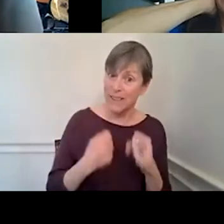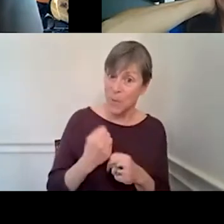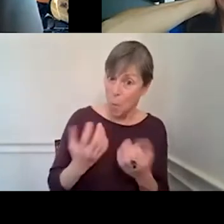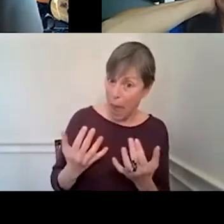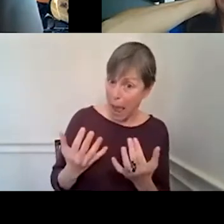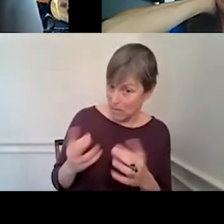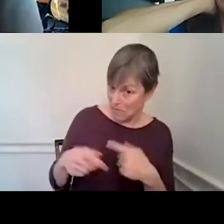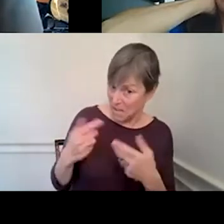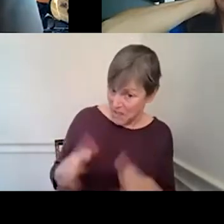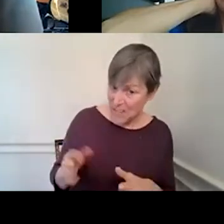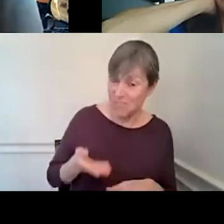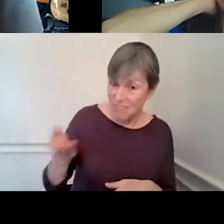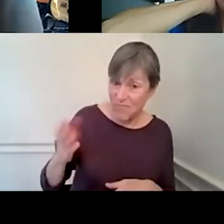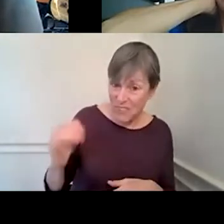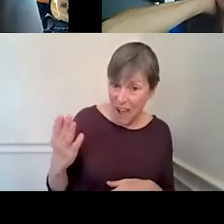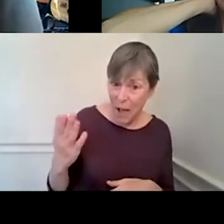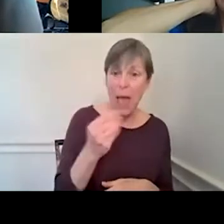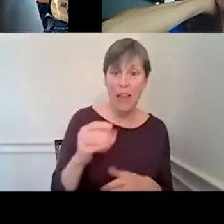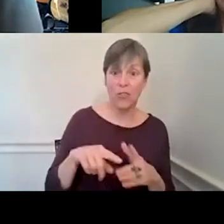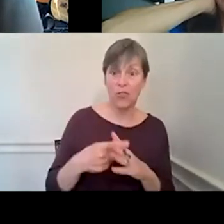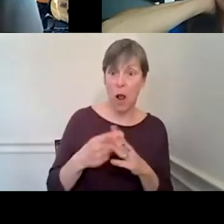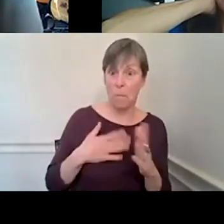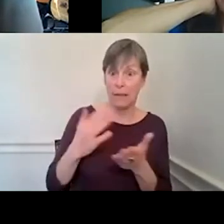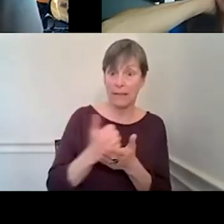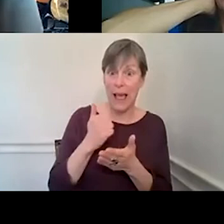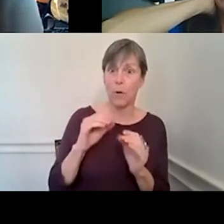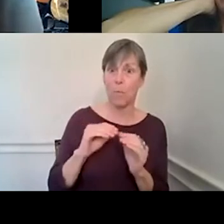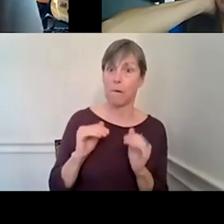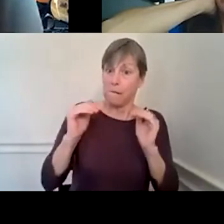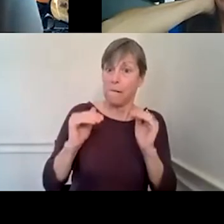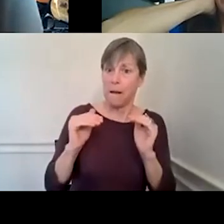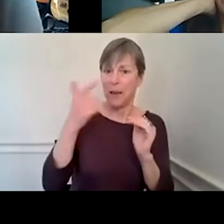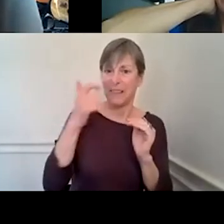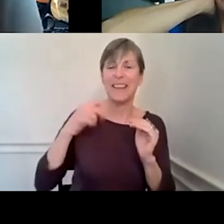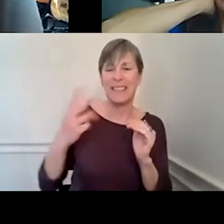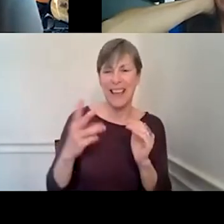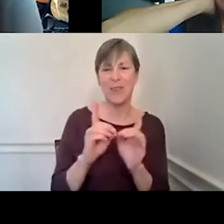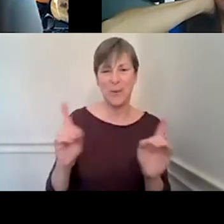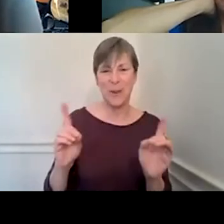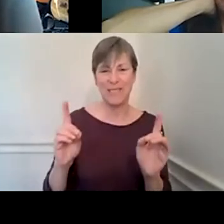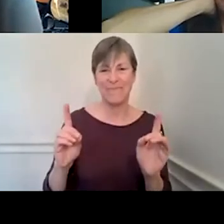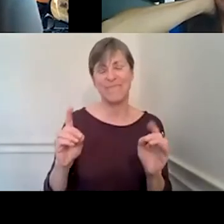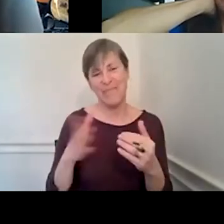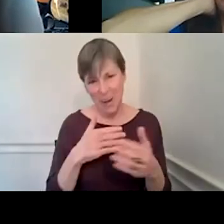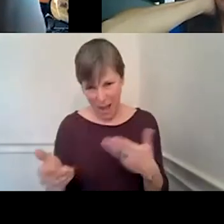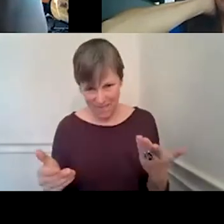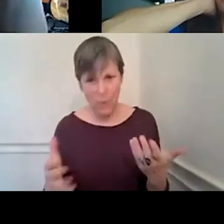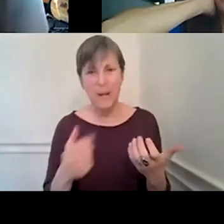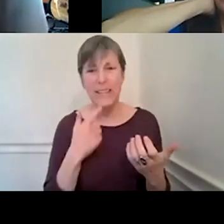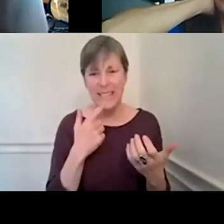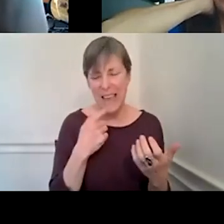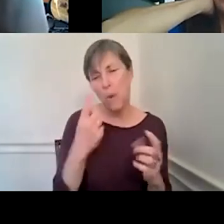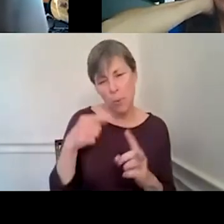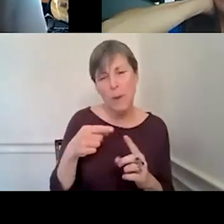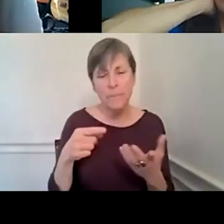and also gave me a higher starting salary to compensate me for the second degree then. So anyway, to say the one point is just that I